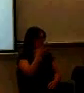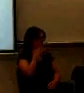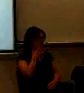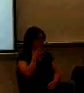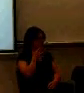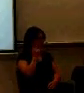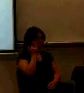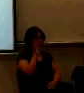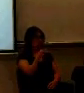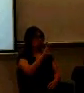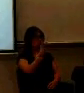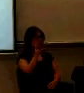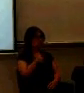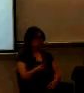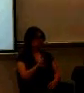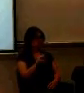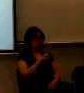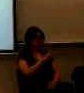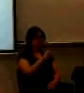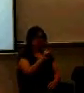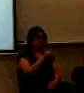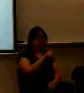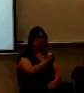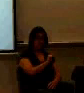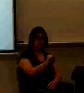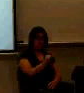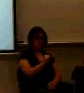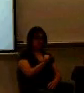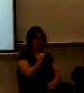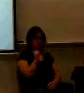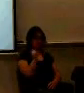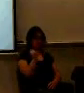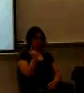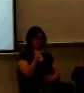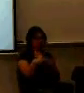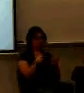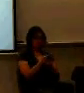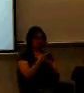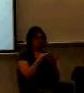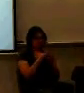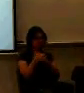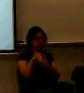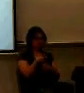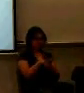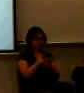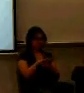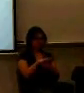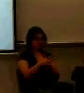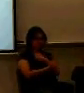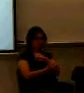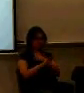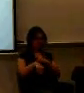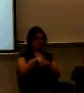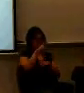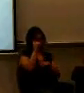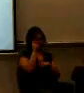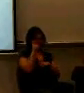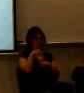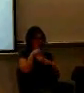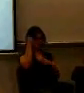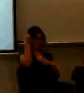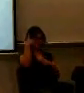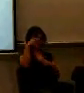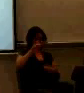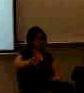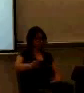it. If you go to Wichita, Dallas, just all kinds of cities around the country, in late summer, and you get in the shower